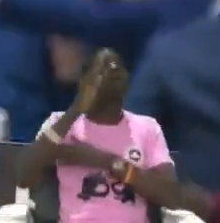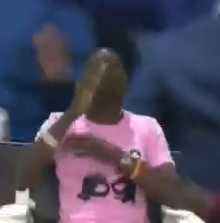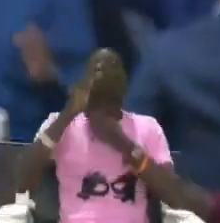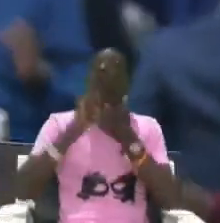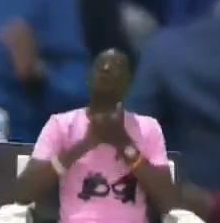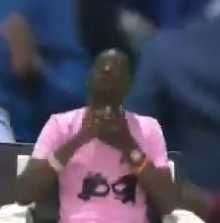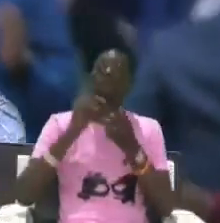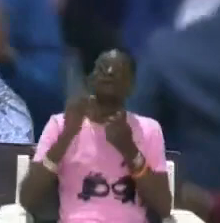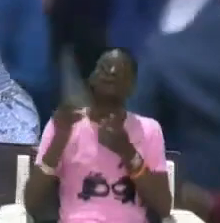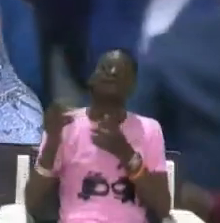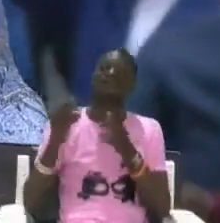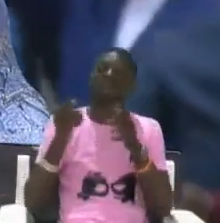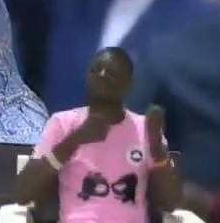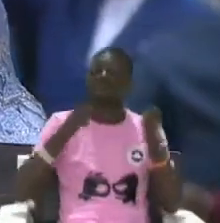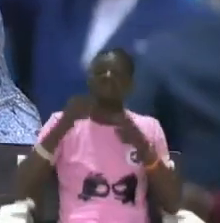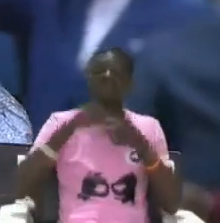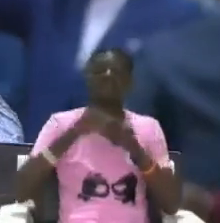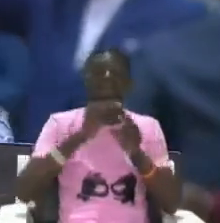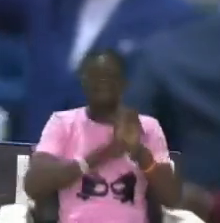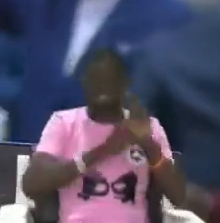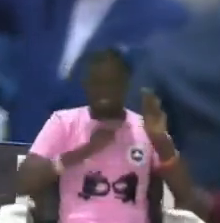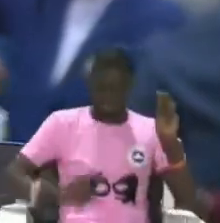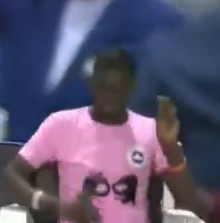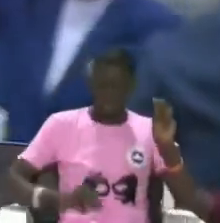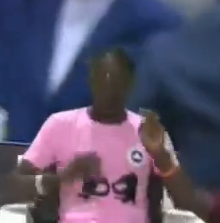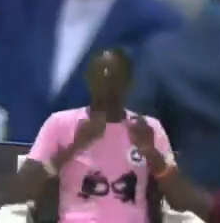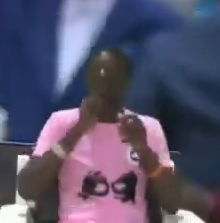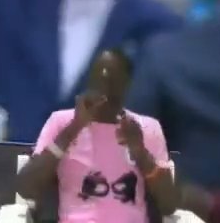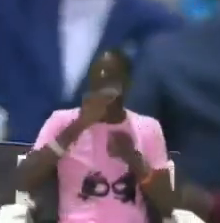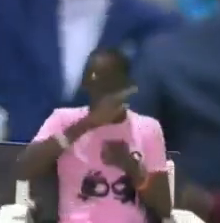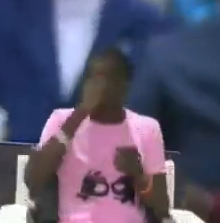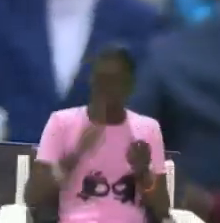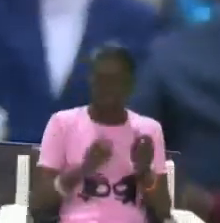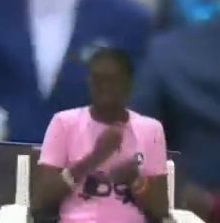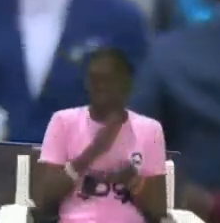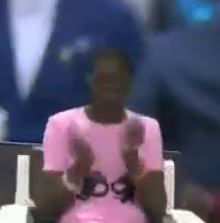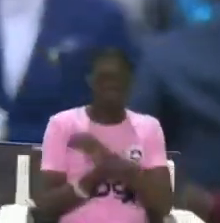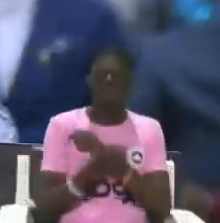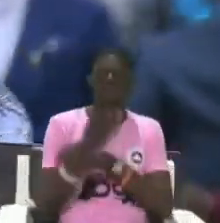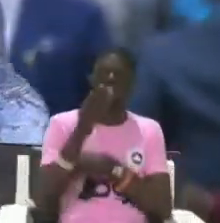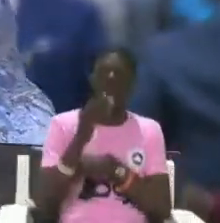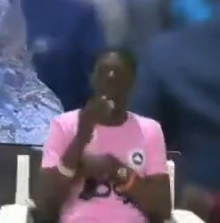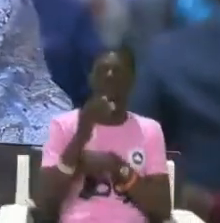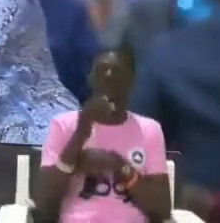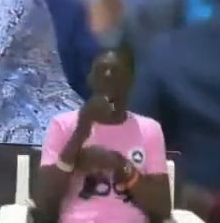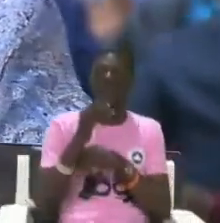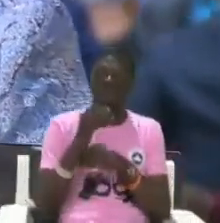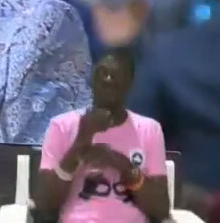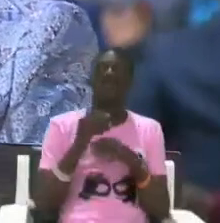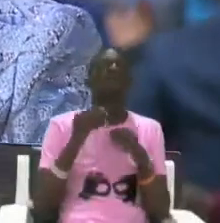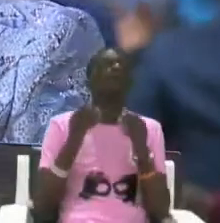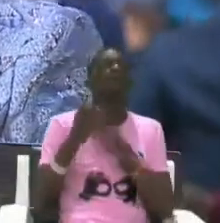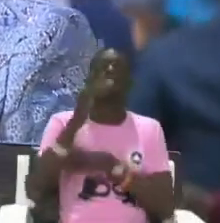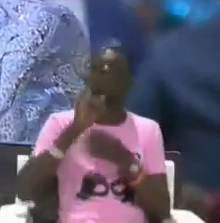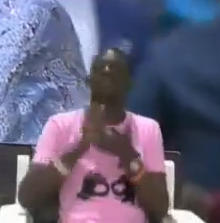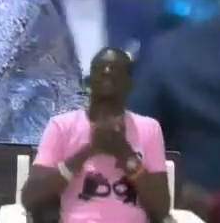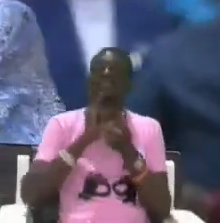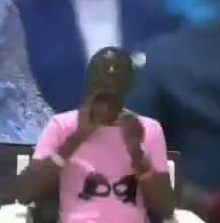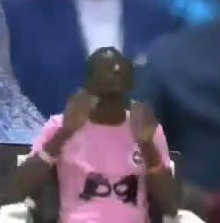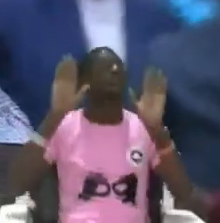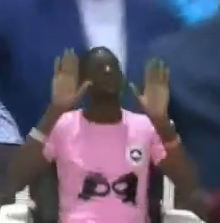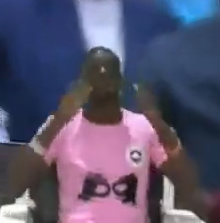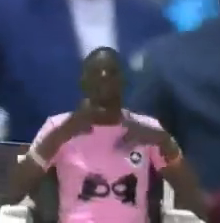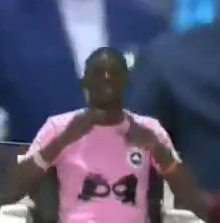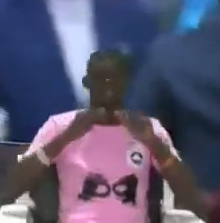in majesty, the unchangeable changer, the lover of our souls. Let us bless his holy name. Let